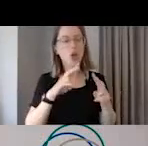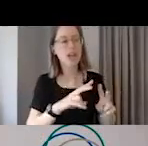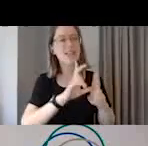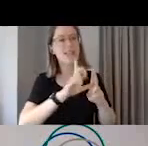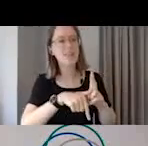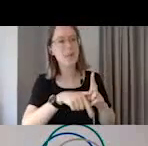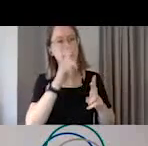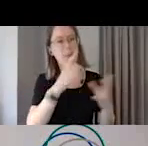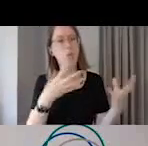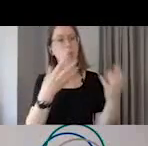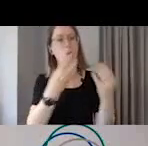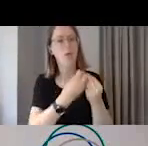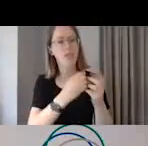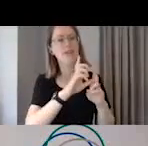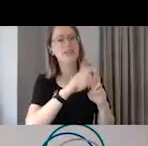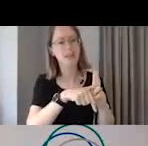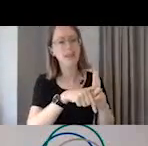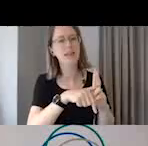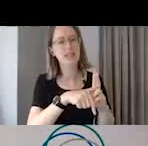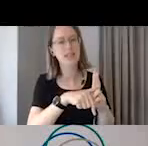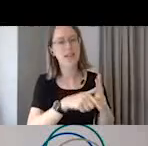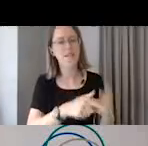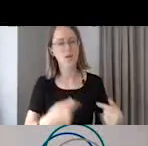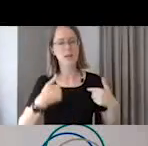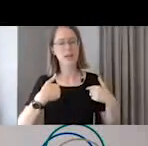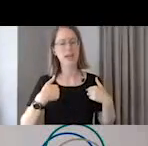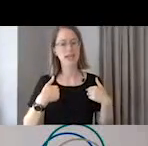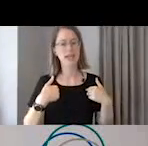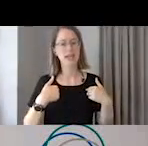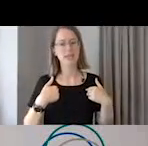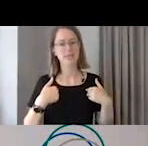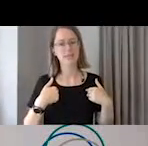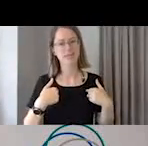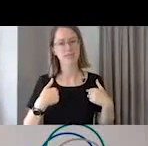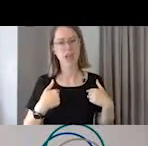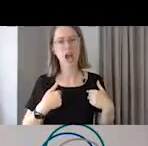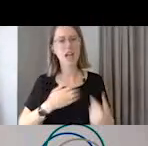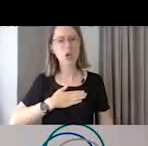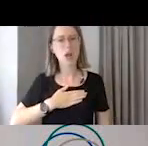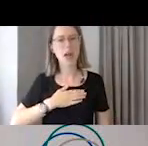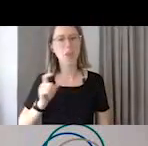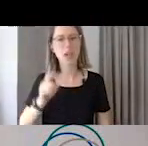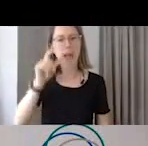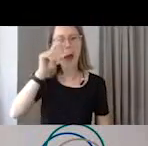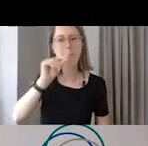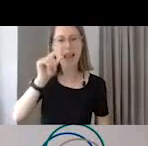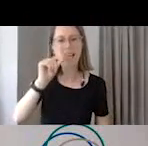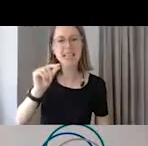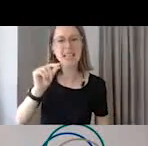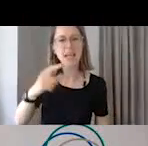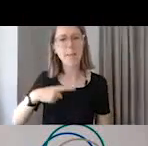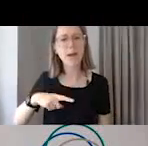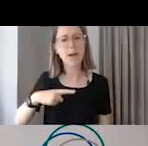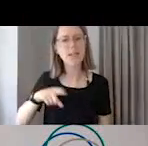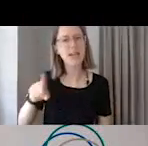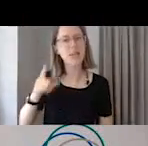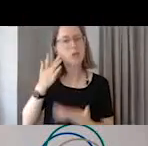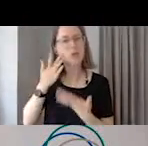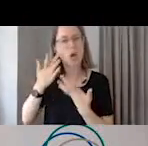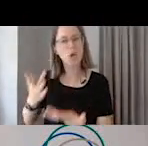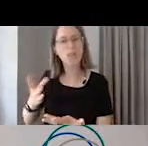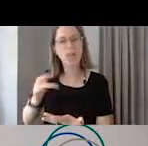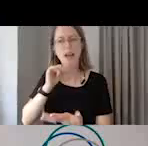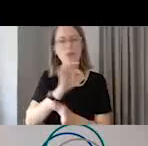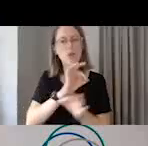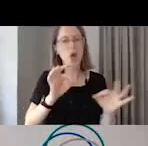with disabilities. And for me in particular, I don't like the word ability because it implies that if you don't